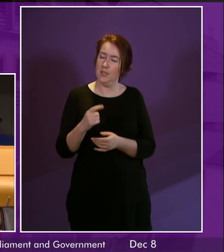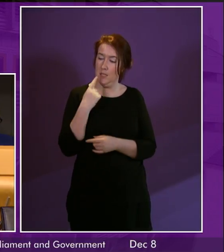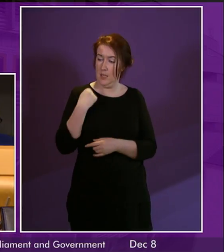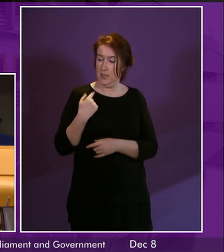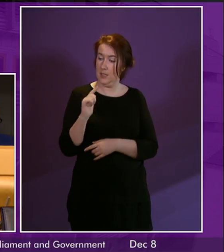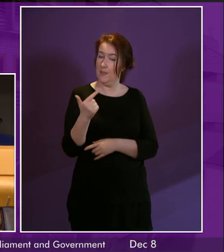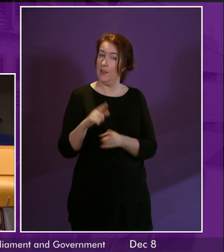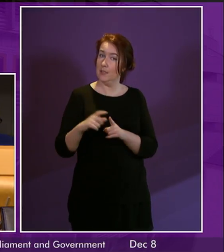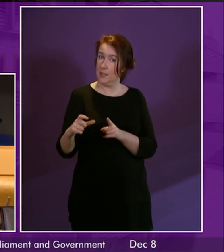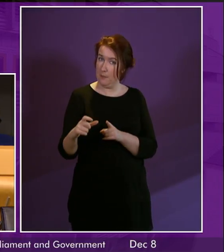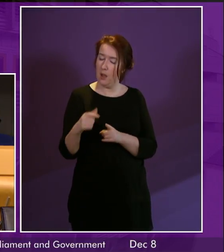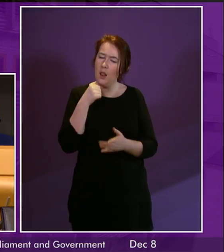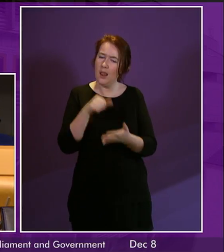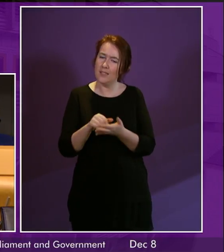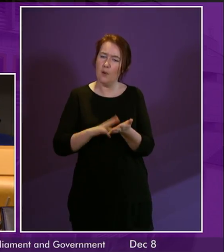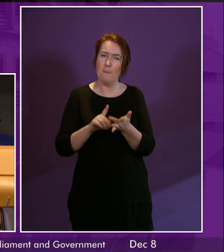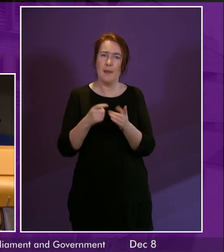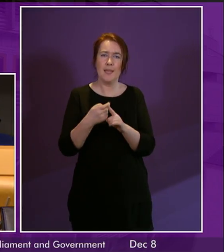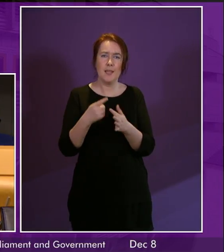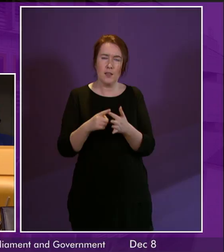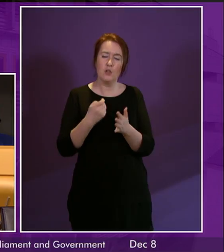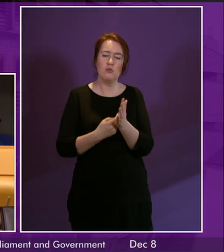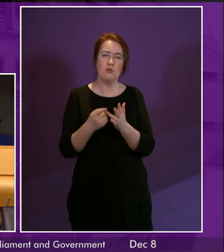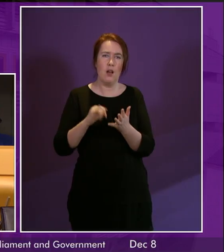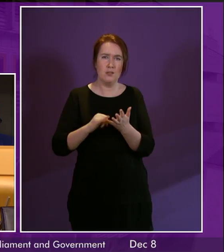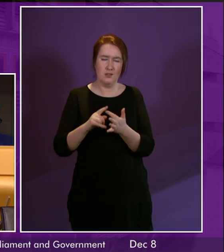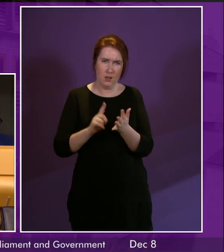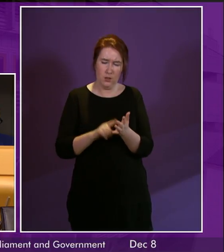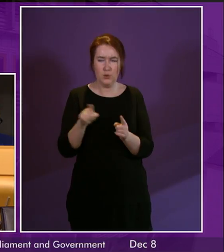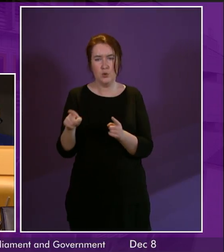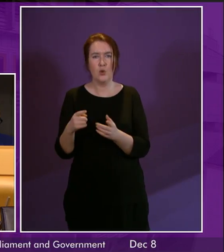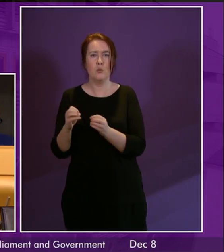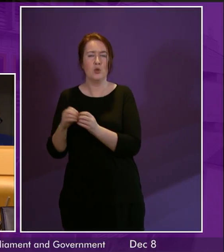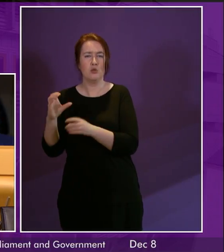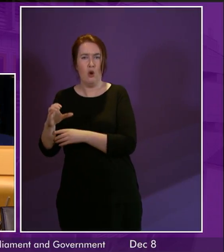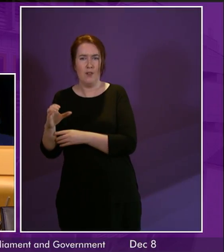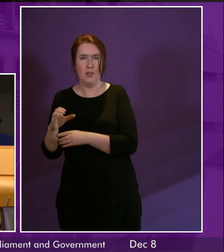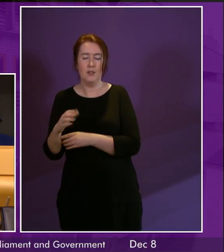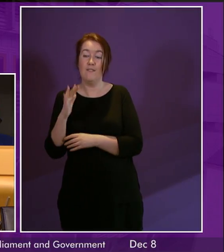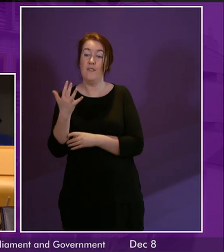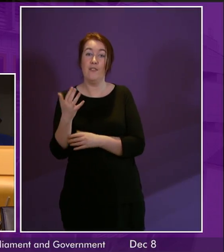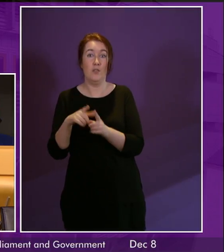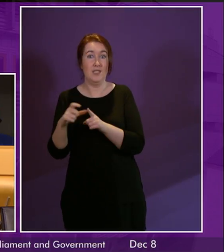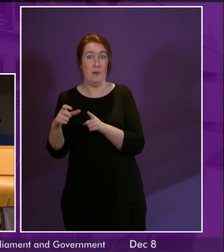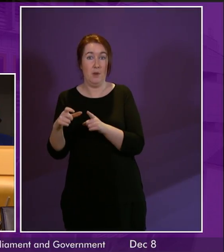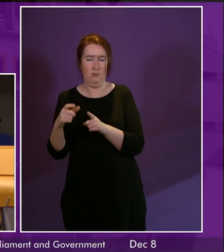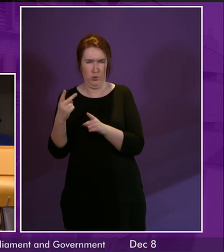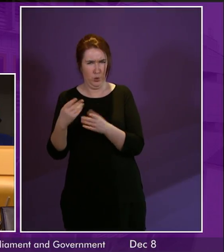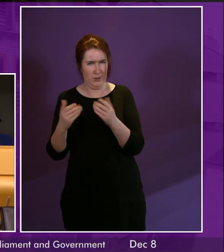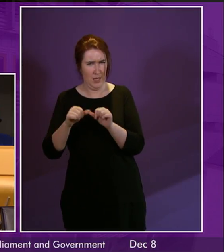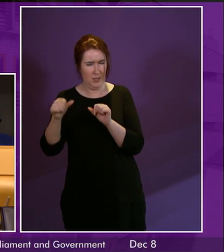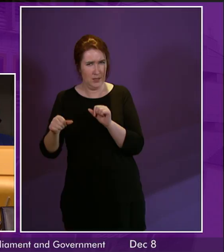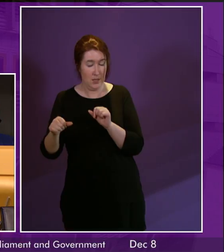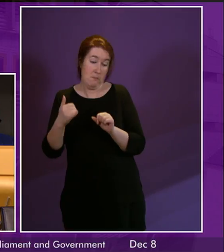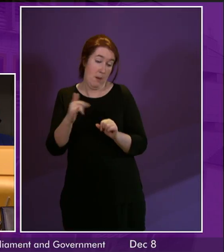December, the letter from Mike Russell to Bruce Crawford was dated the 5th of December, that is just 2 days ahead. Now, that may have been because